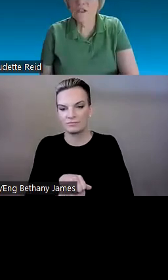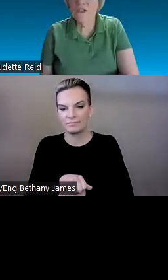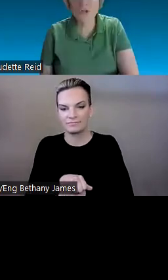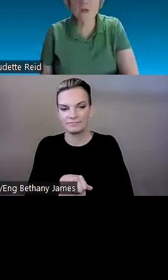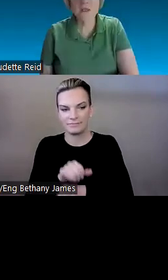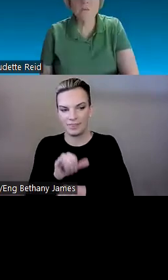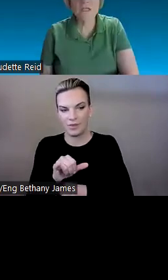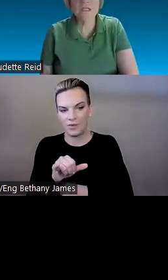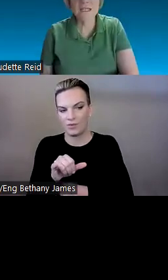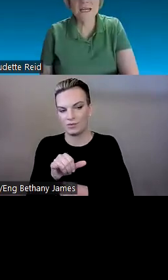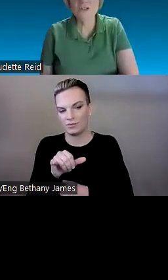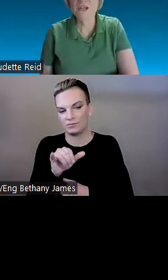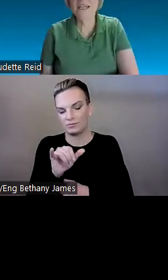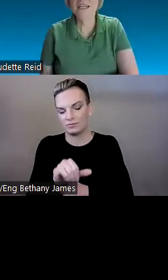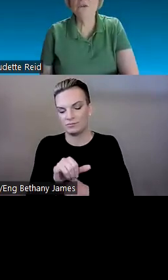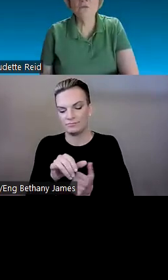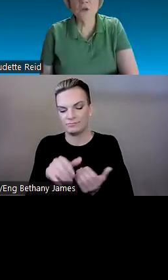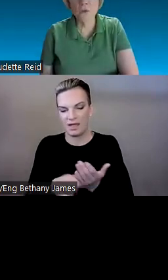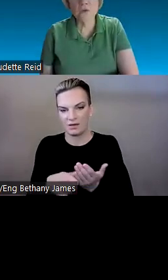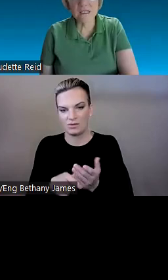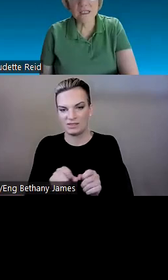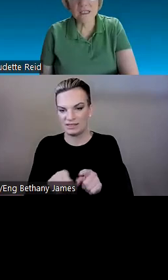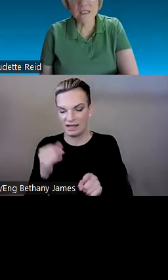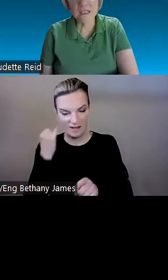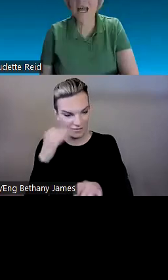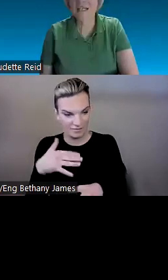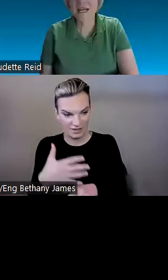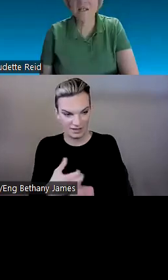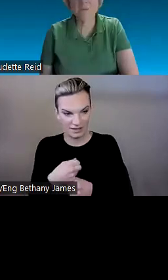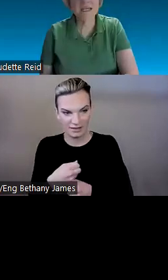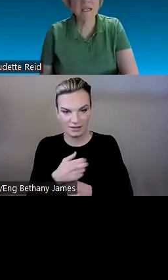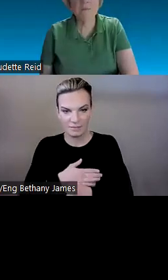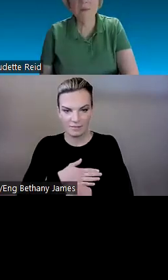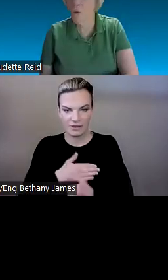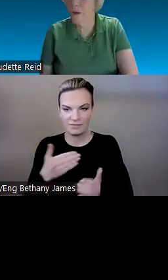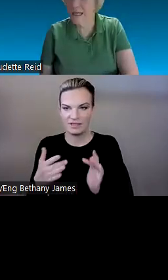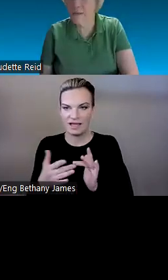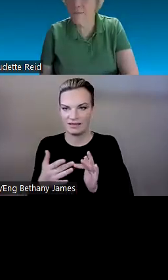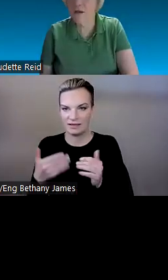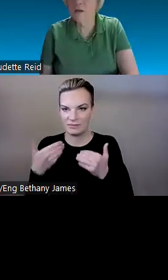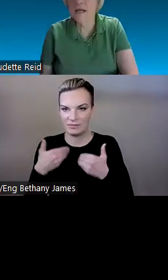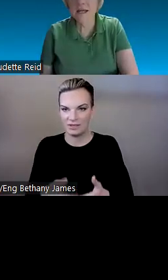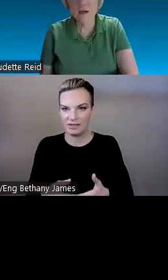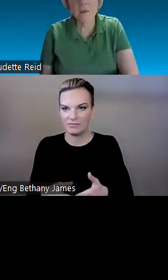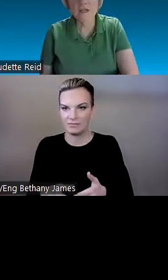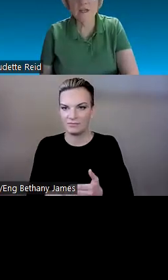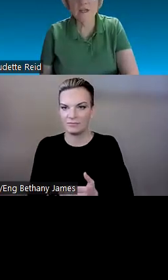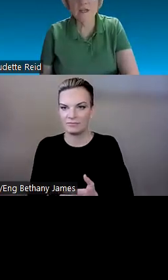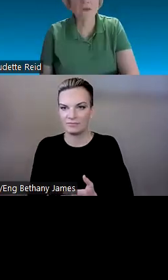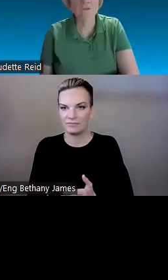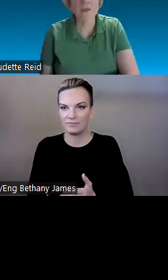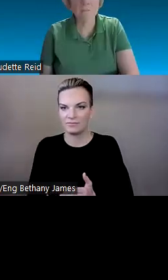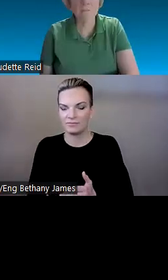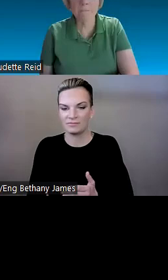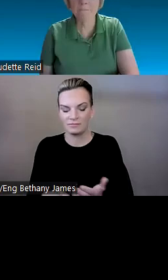handouts to be sent out during the presentation. If you don't receive them, please contact me, send me a quick email, and I'll make sure